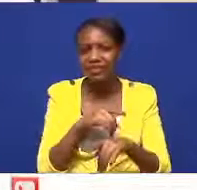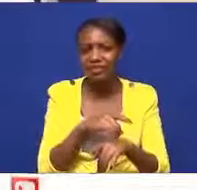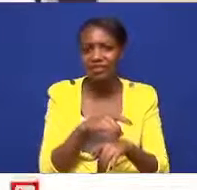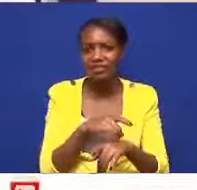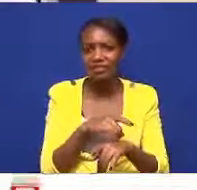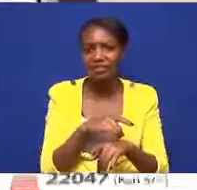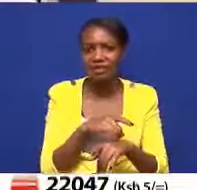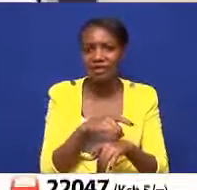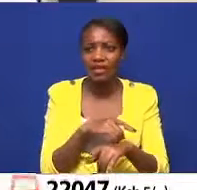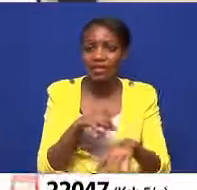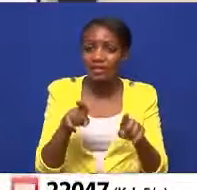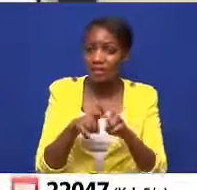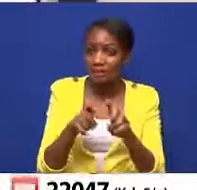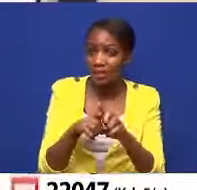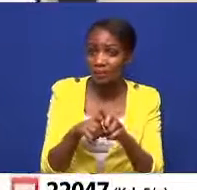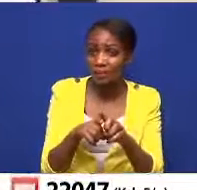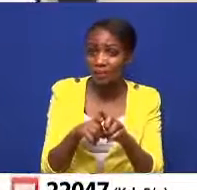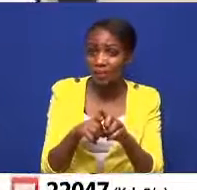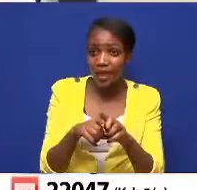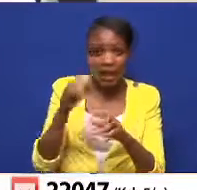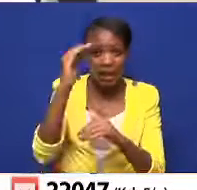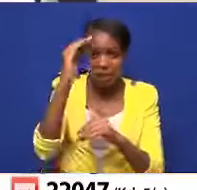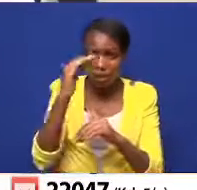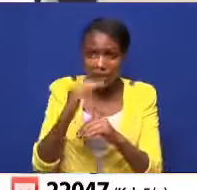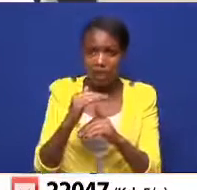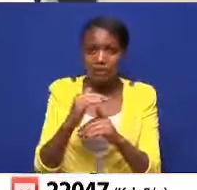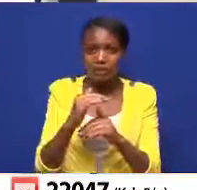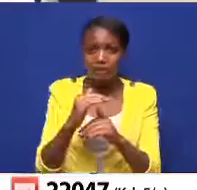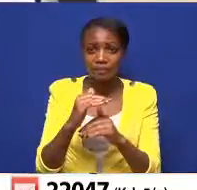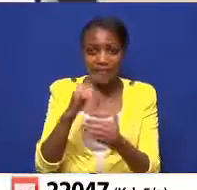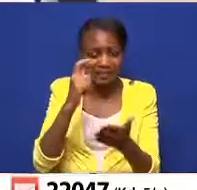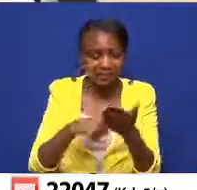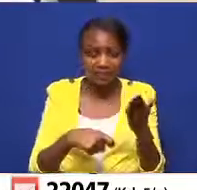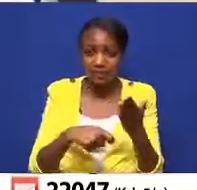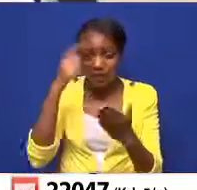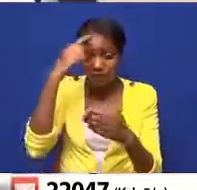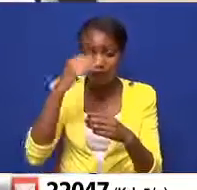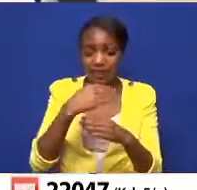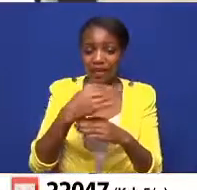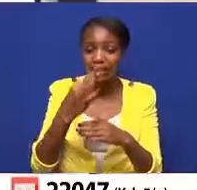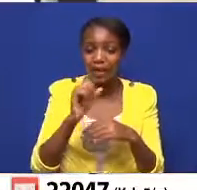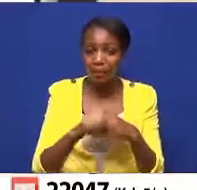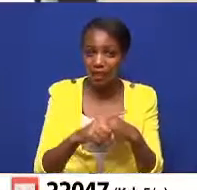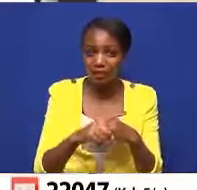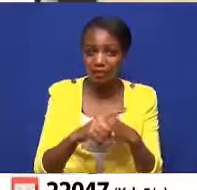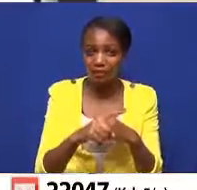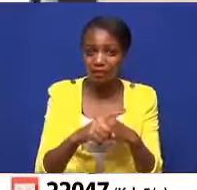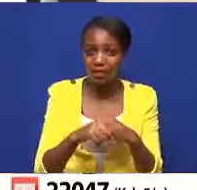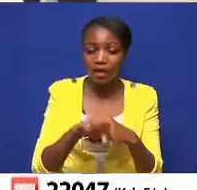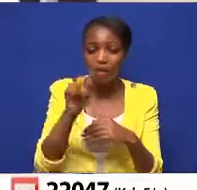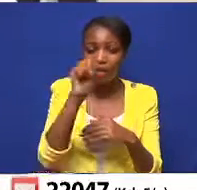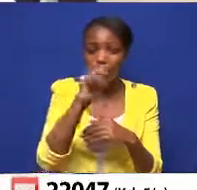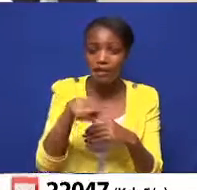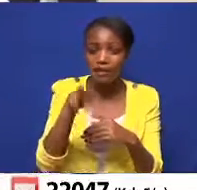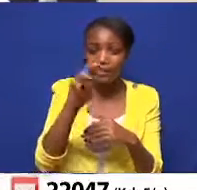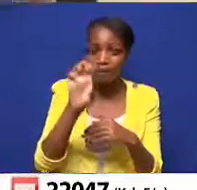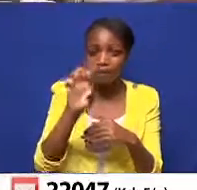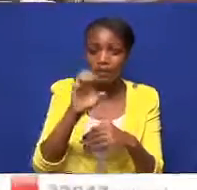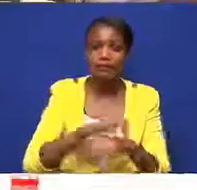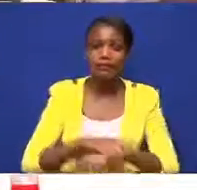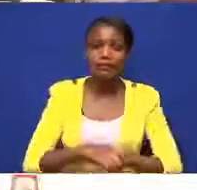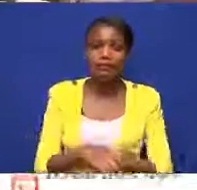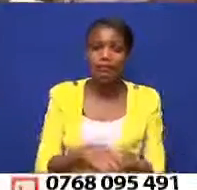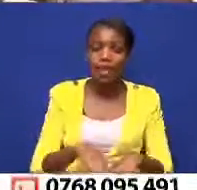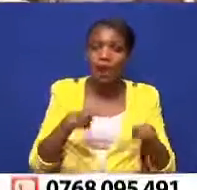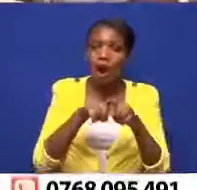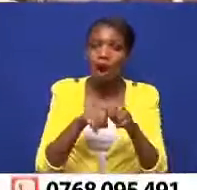the virus, as well as reduction in payroll tax for the next 3 months for the lower income bracket workers.